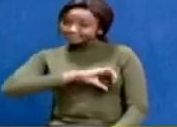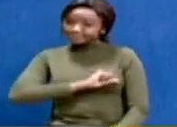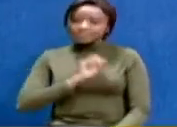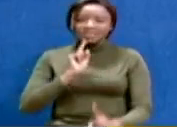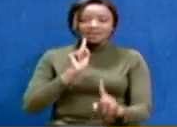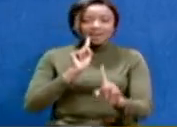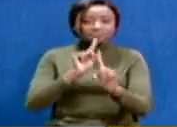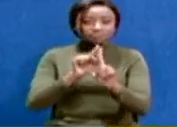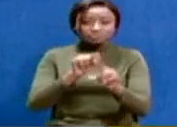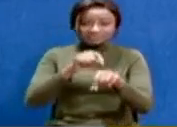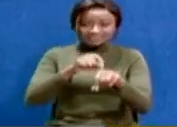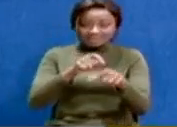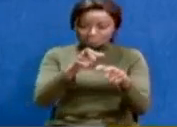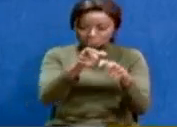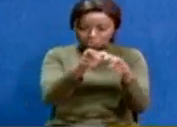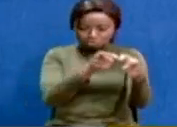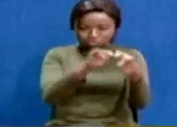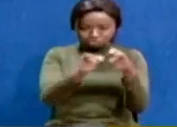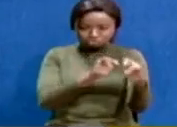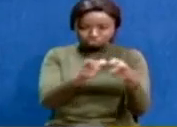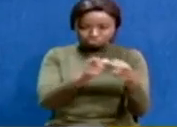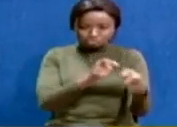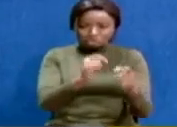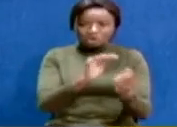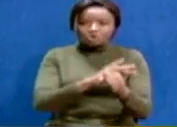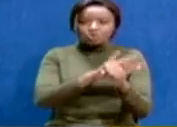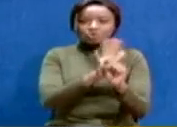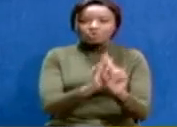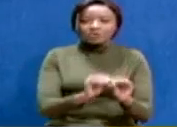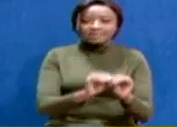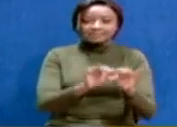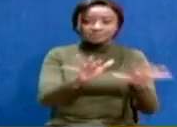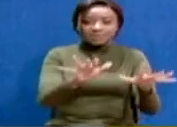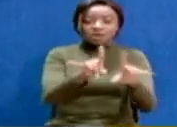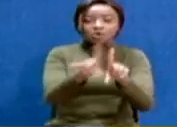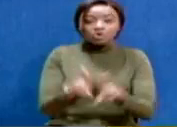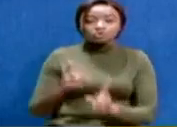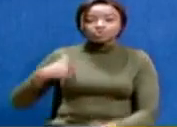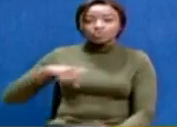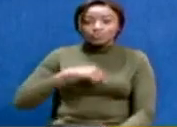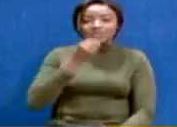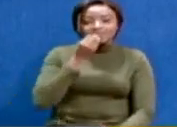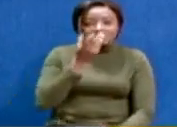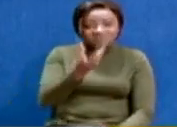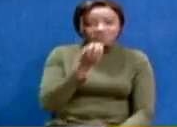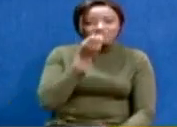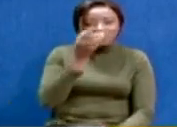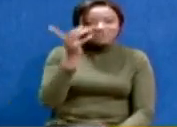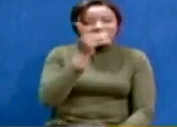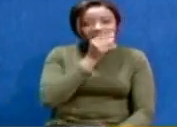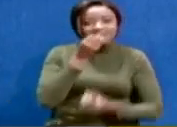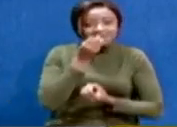of the virus is sufficiently contained. We have consistently informed you that the virus is